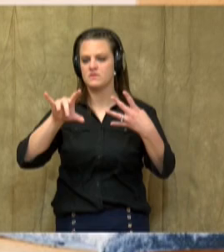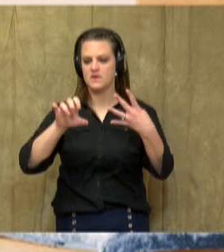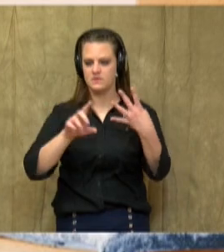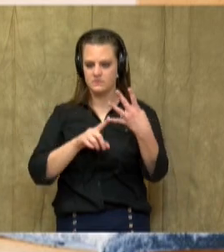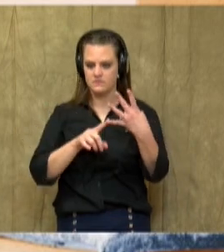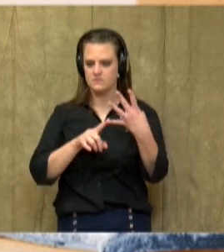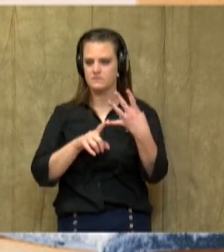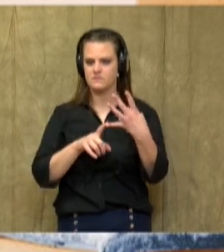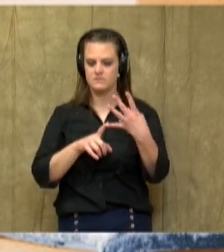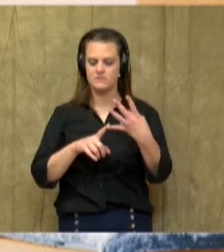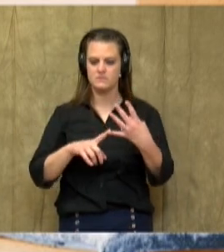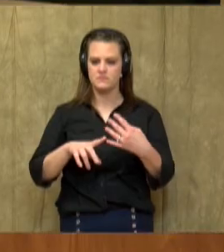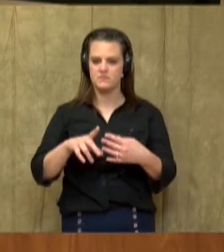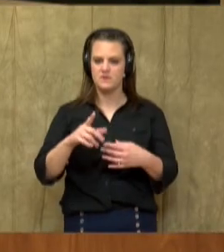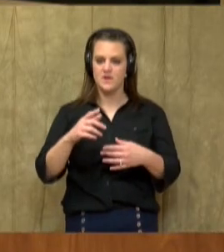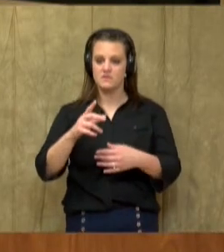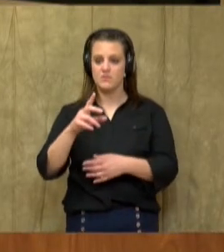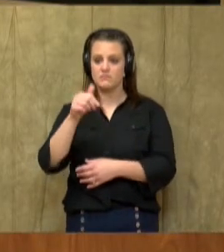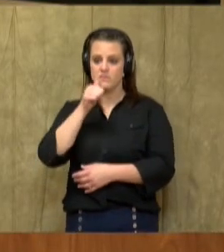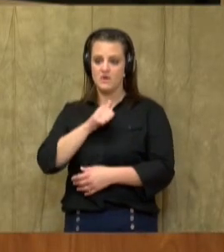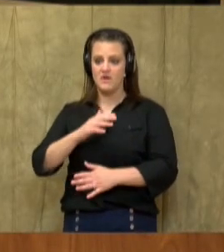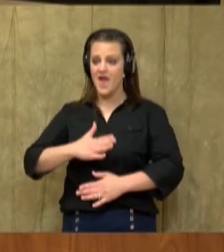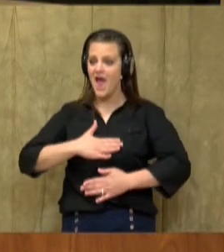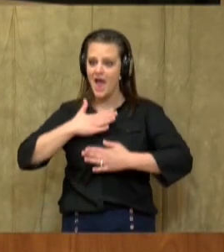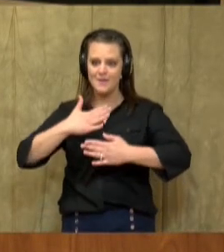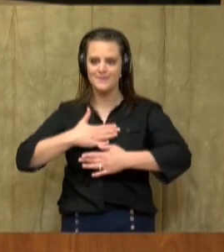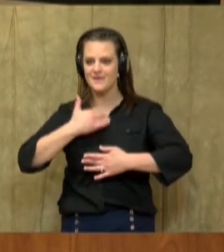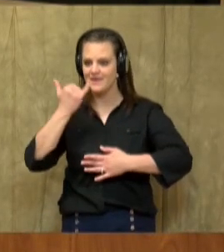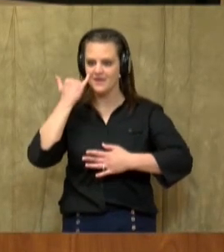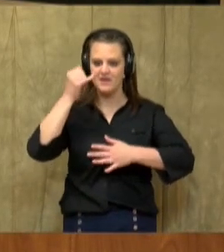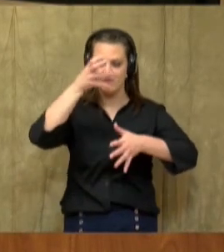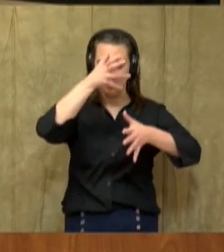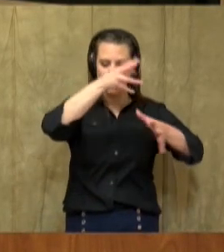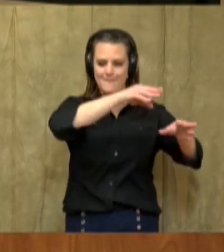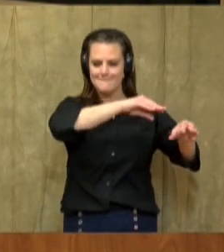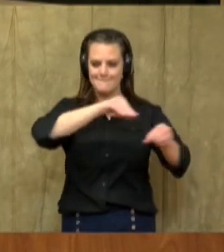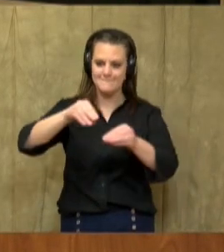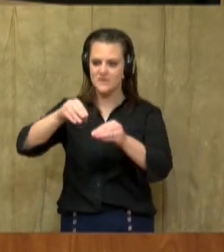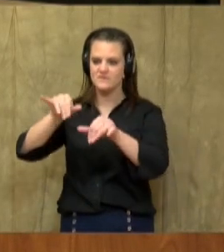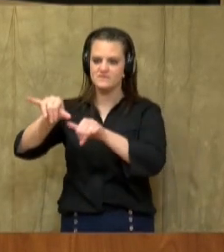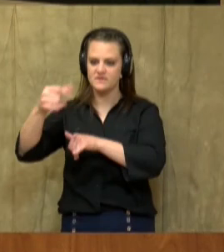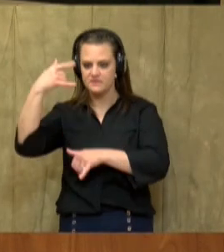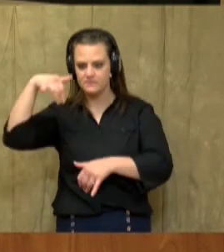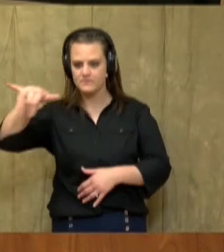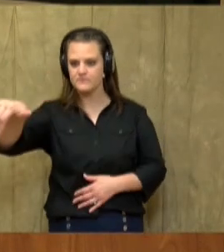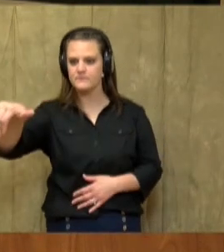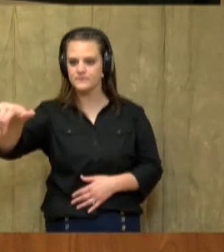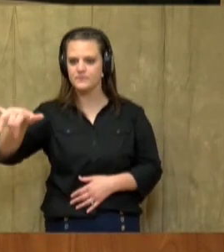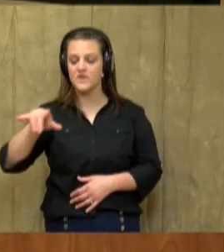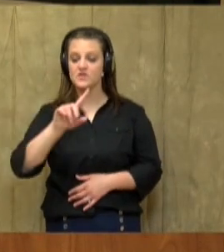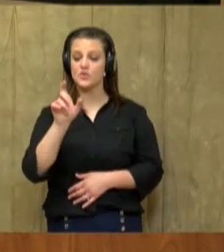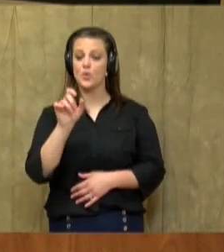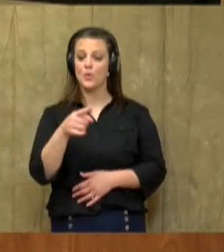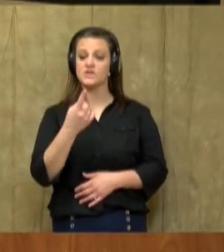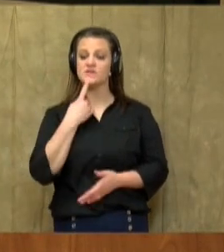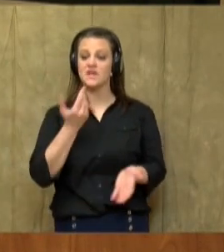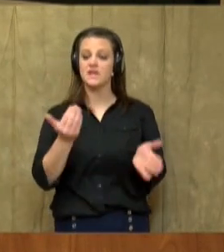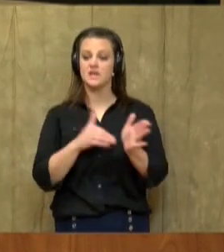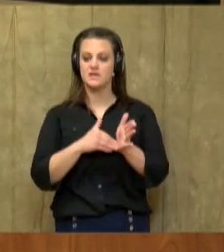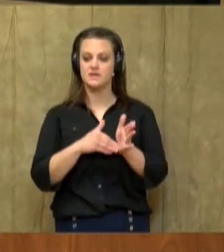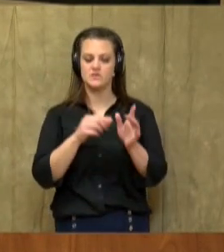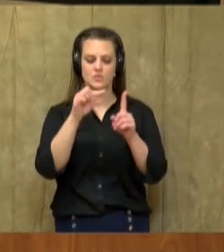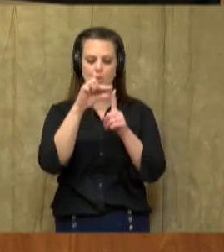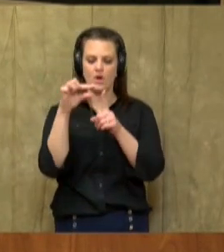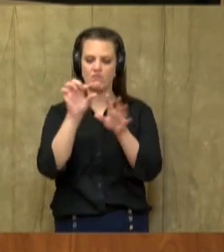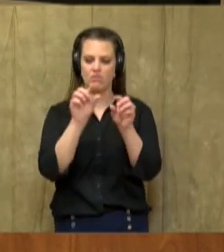right? Caitlin would be happy if Grandpa Joe moved in with her family permanently. That's restating, and that's answering. Now,